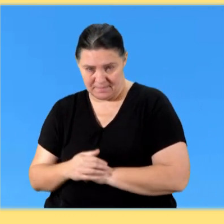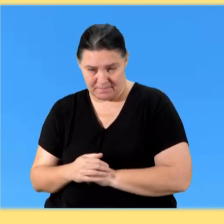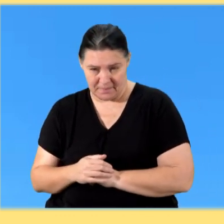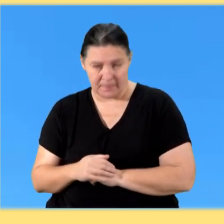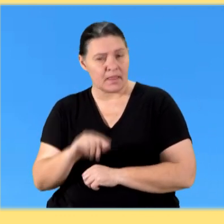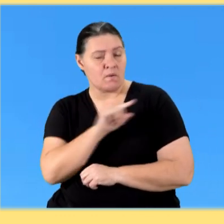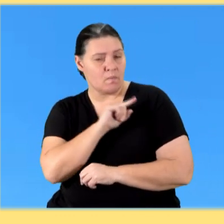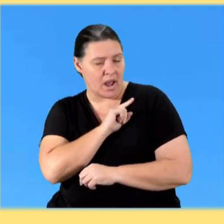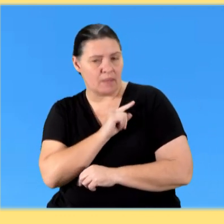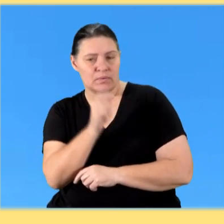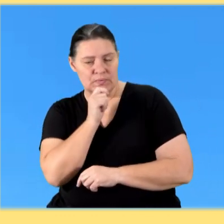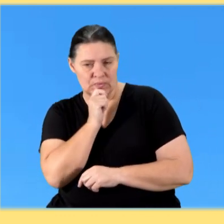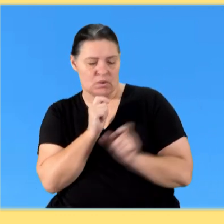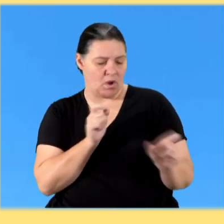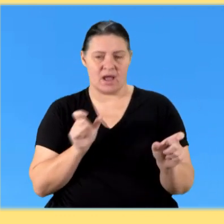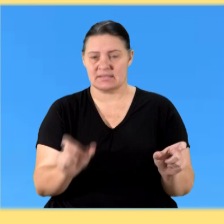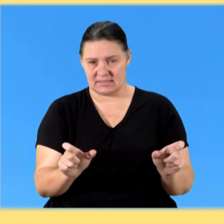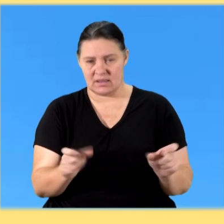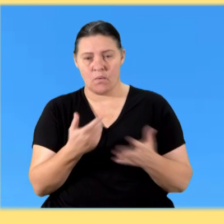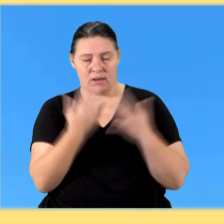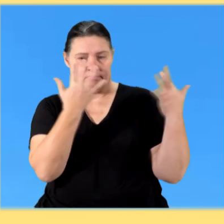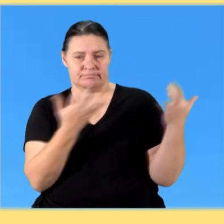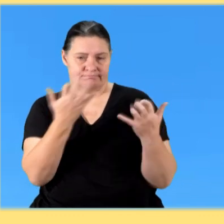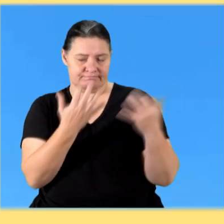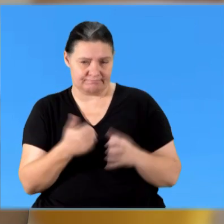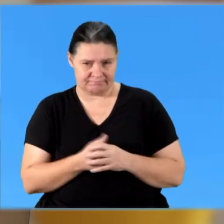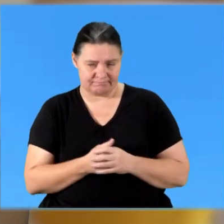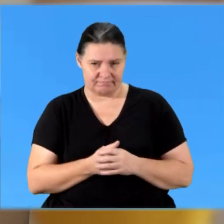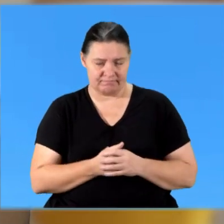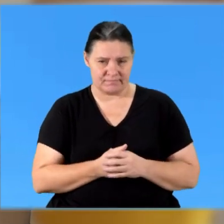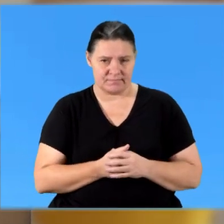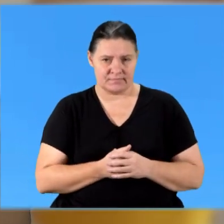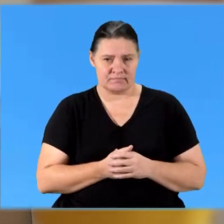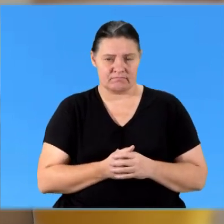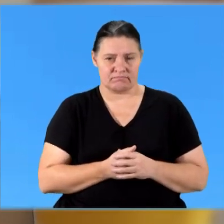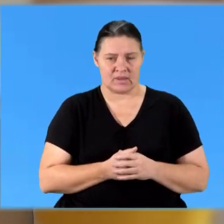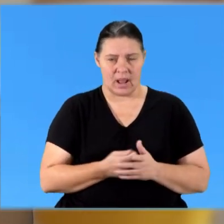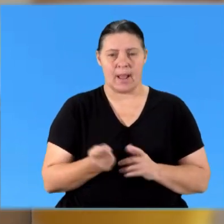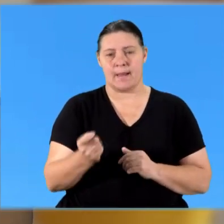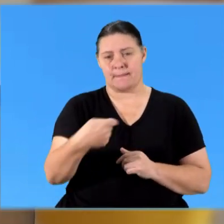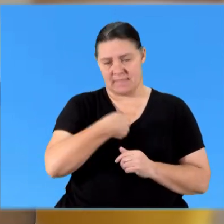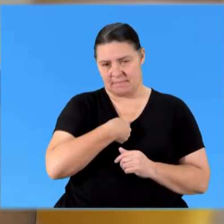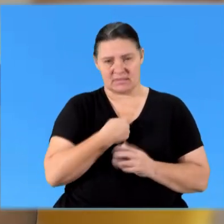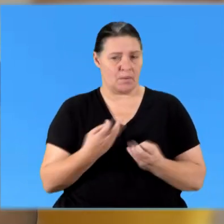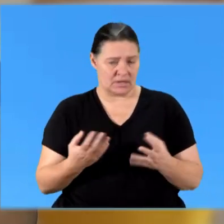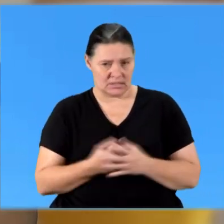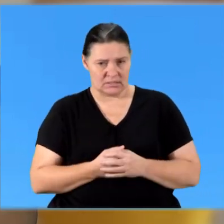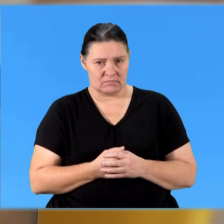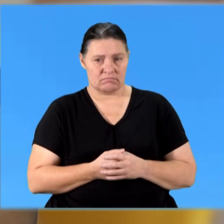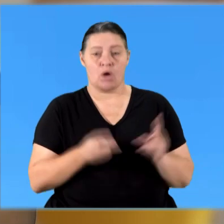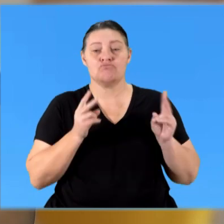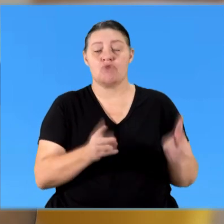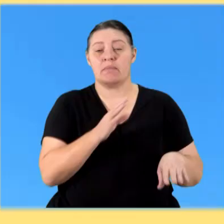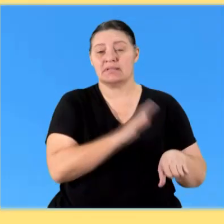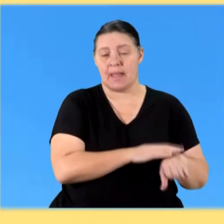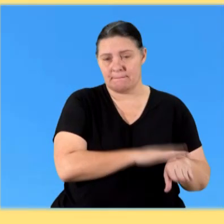overtime, because we're going to be using these words when we are calculating our remuneration. Normal